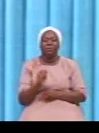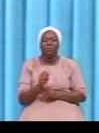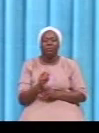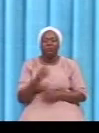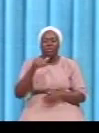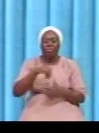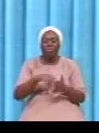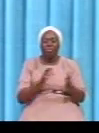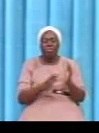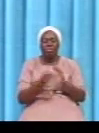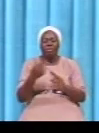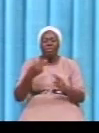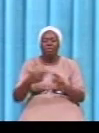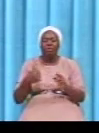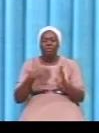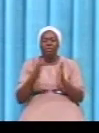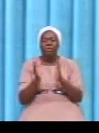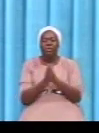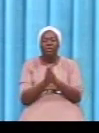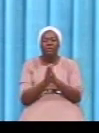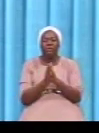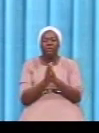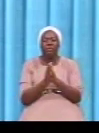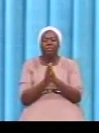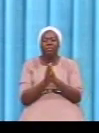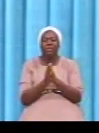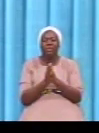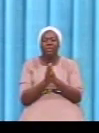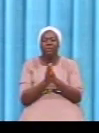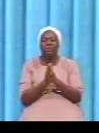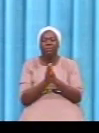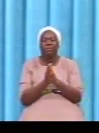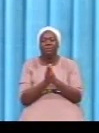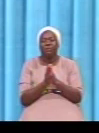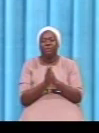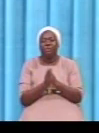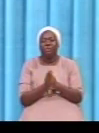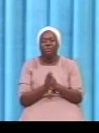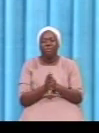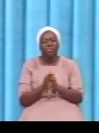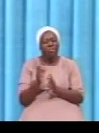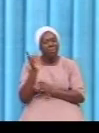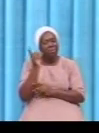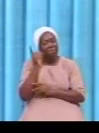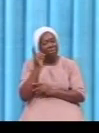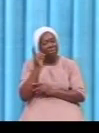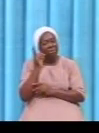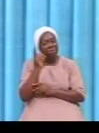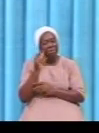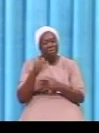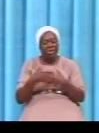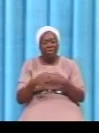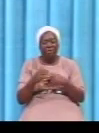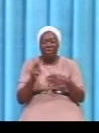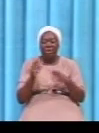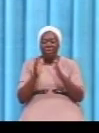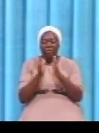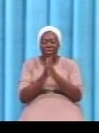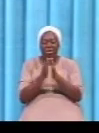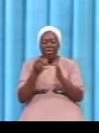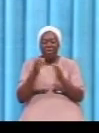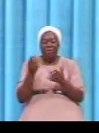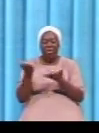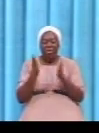In Jesus' name we pray. Please listen very well. After the prayer of the servant of